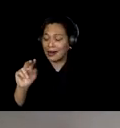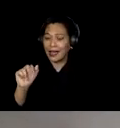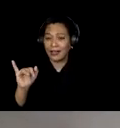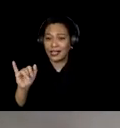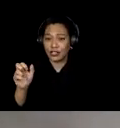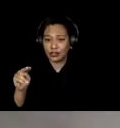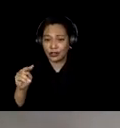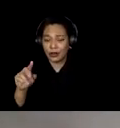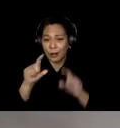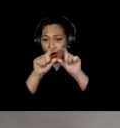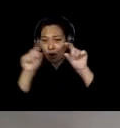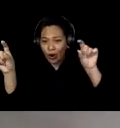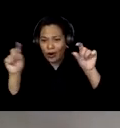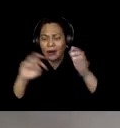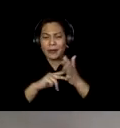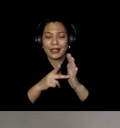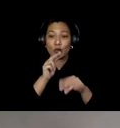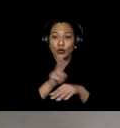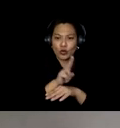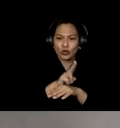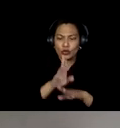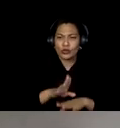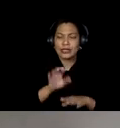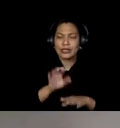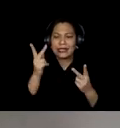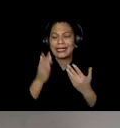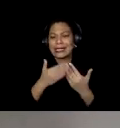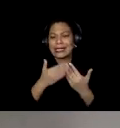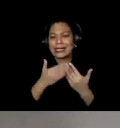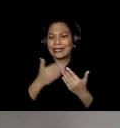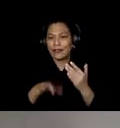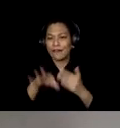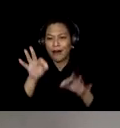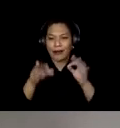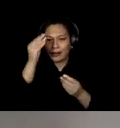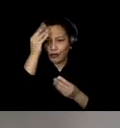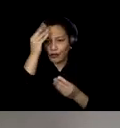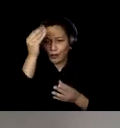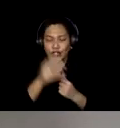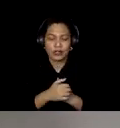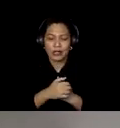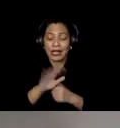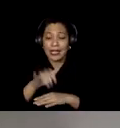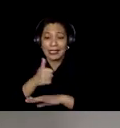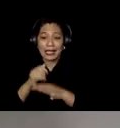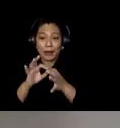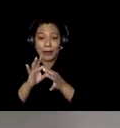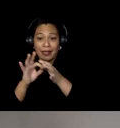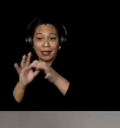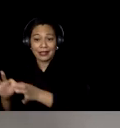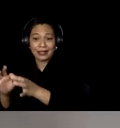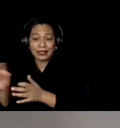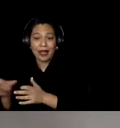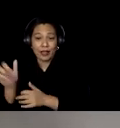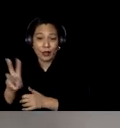the website more easily so they can more easily find content. Have links on your pages that connect to other pages in ways that make